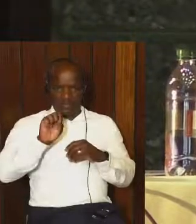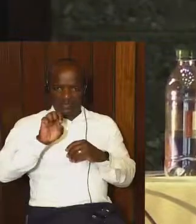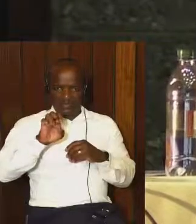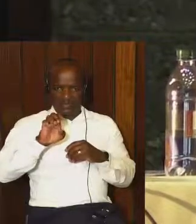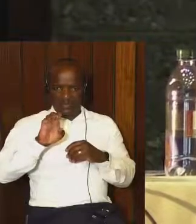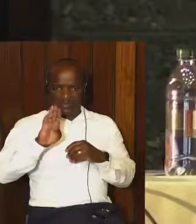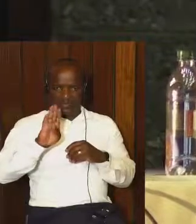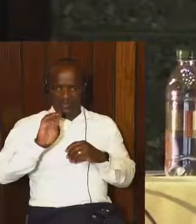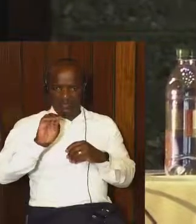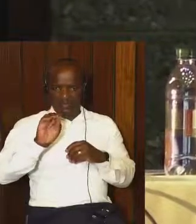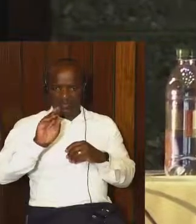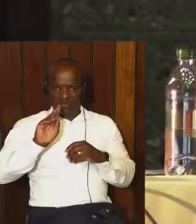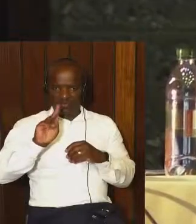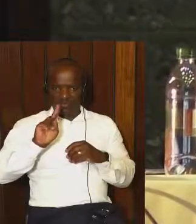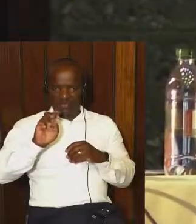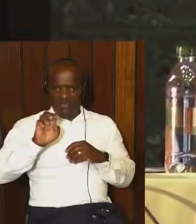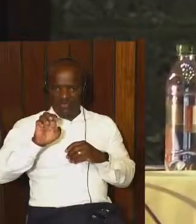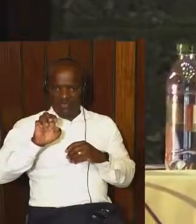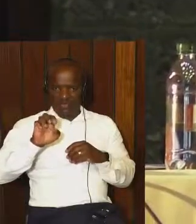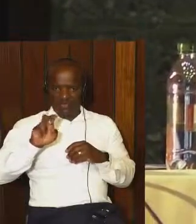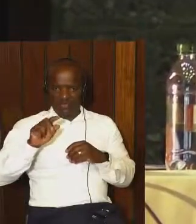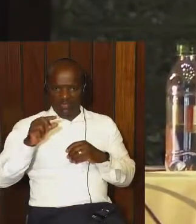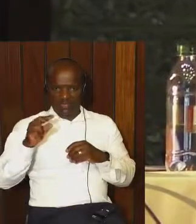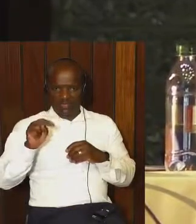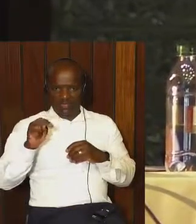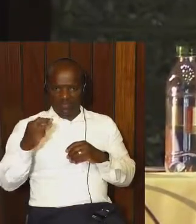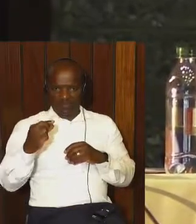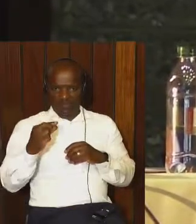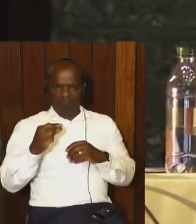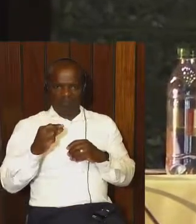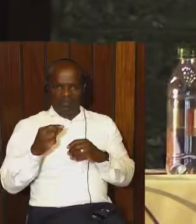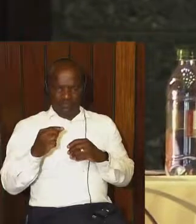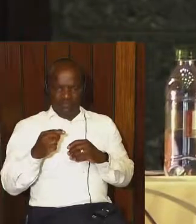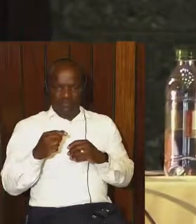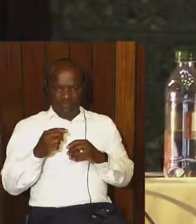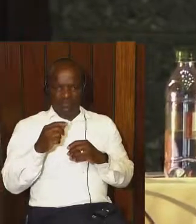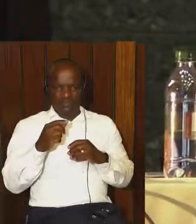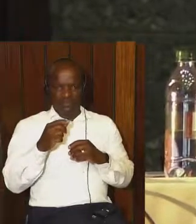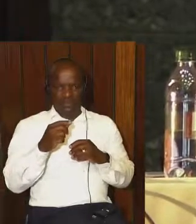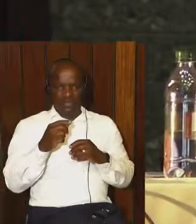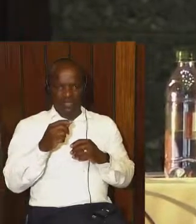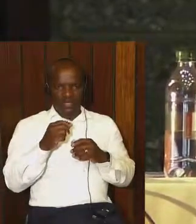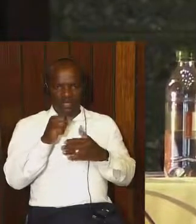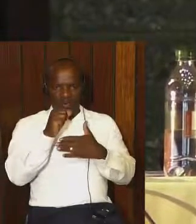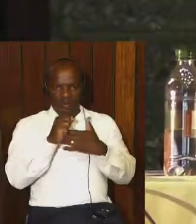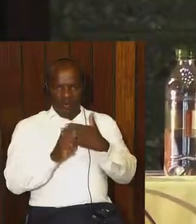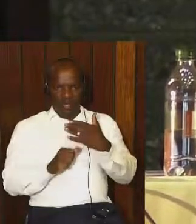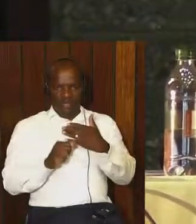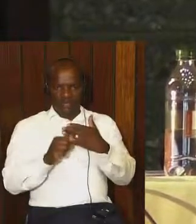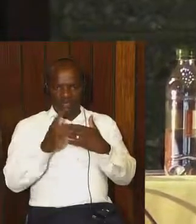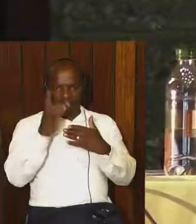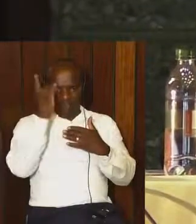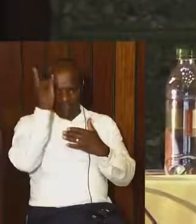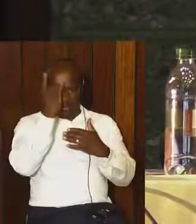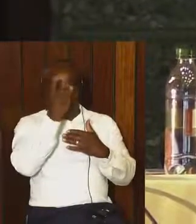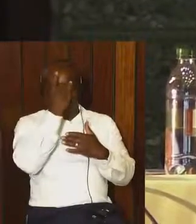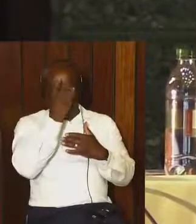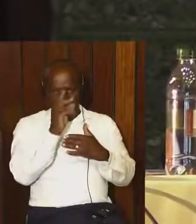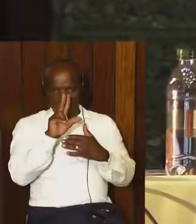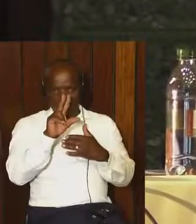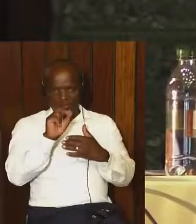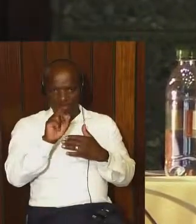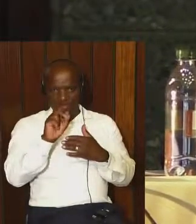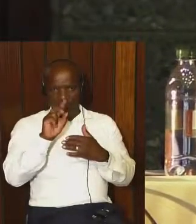DID is also common knowledge. And I think in March 2021, due to the challenges of poor